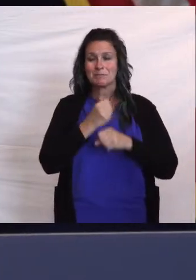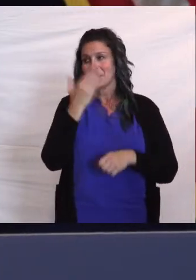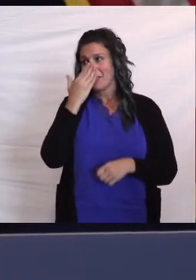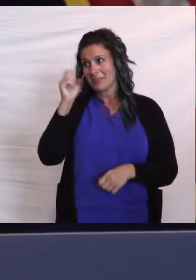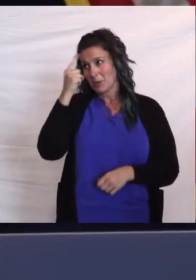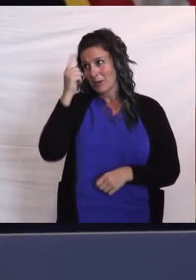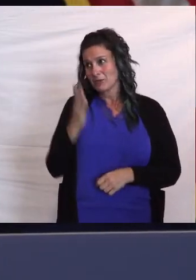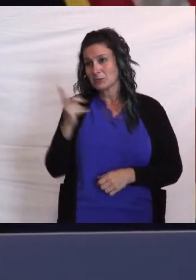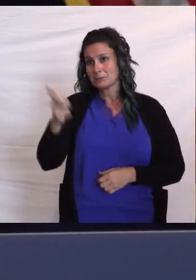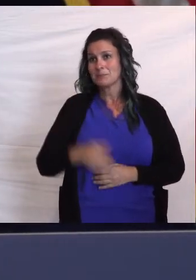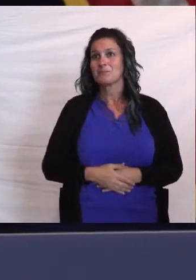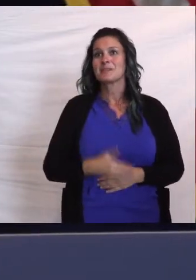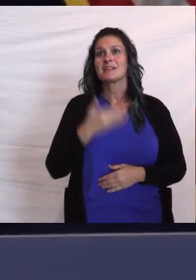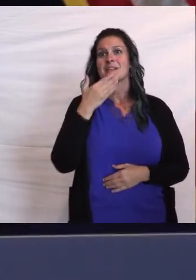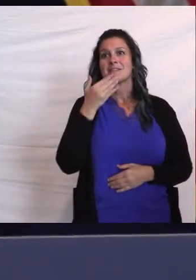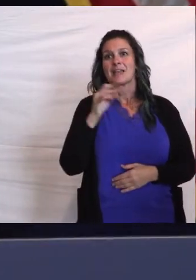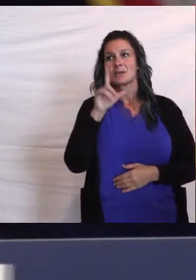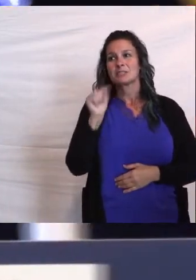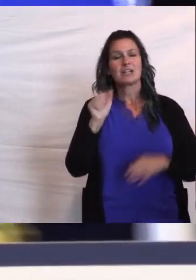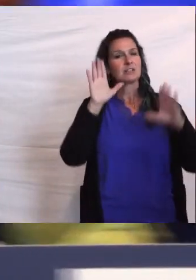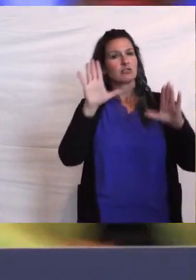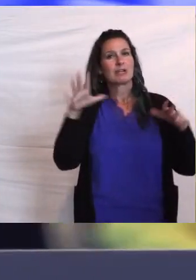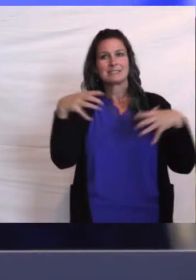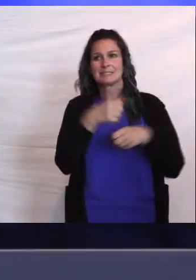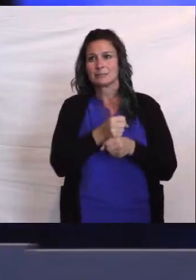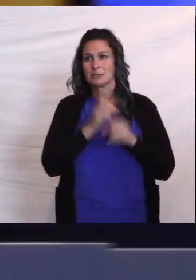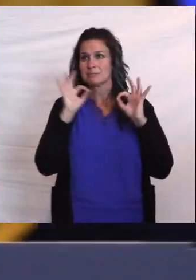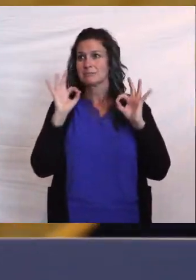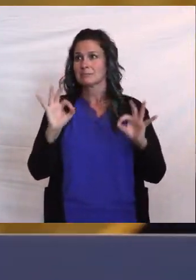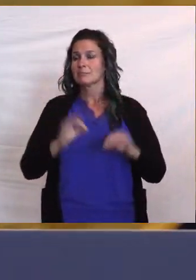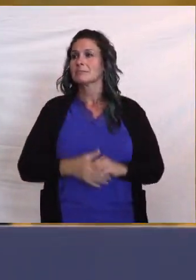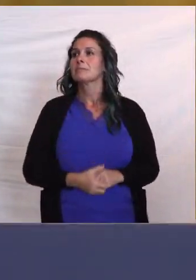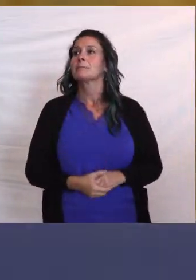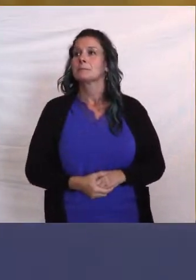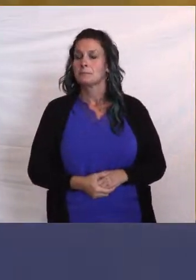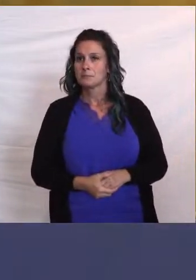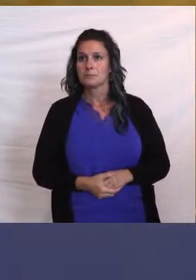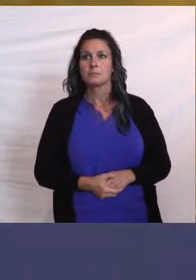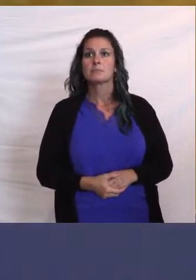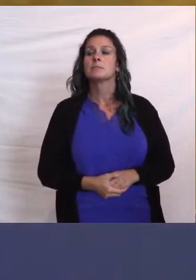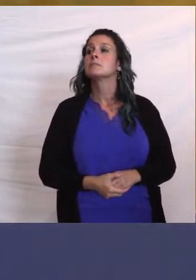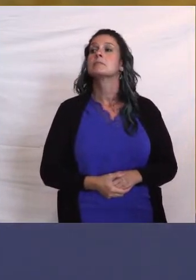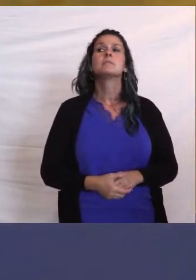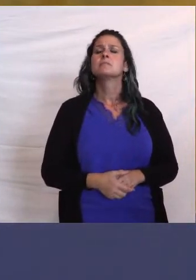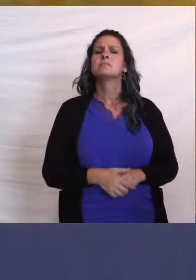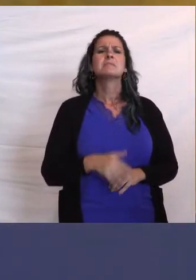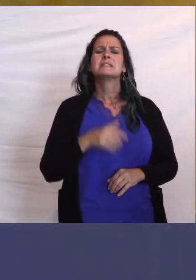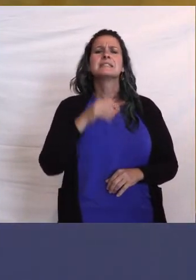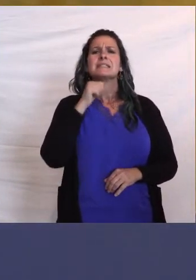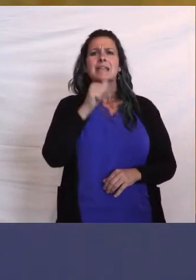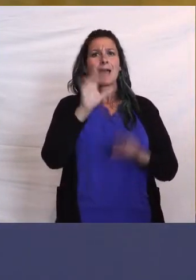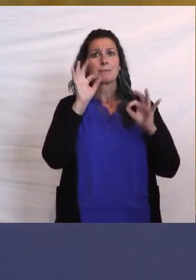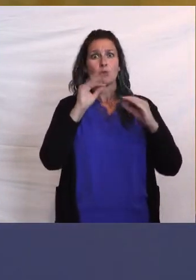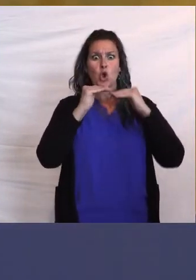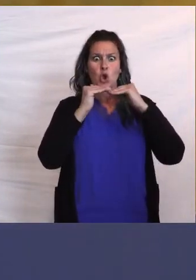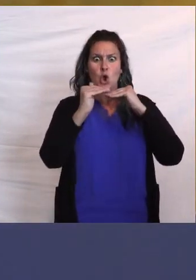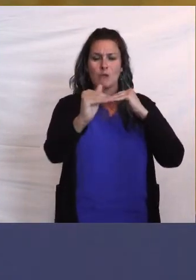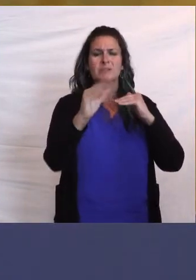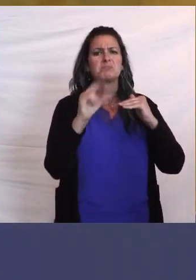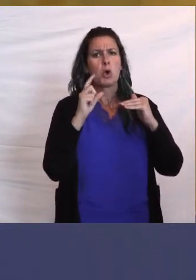Governor. Angelica, thank you. Great summary. Again, this is not going to be a straight line. We never promised that it would be,